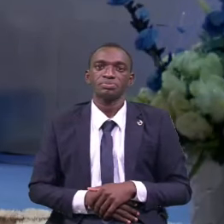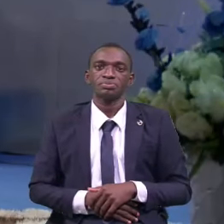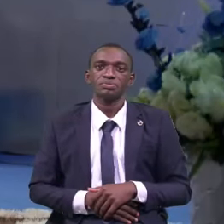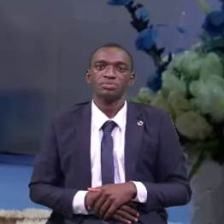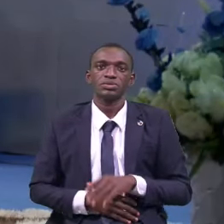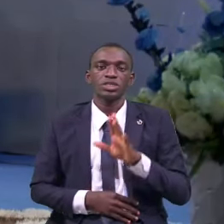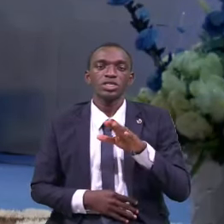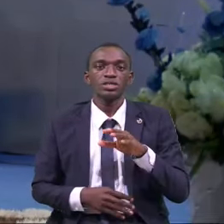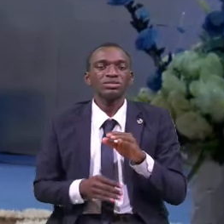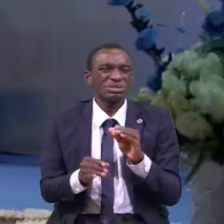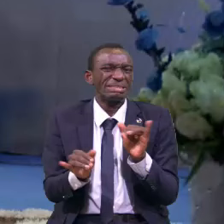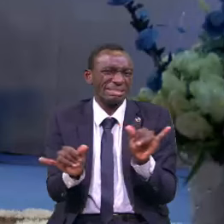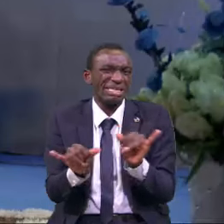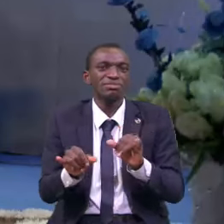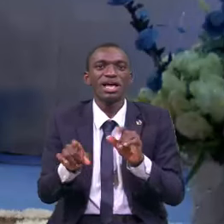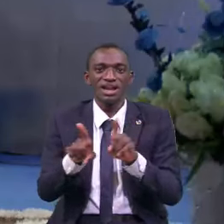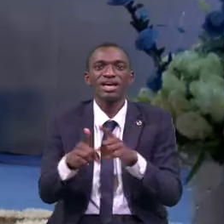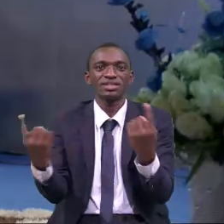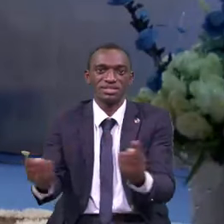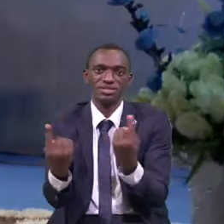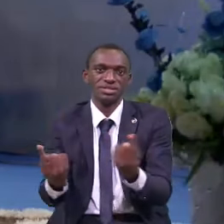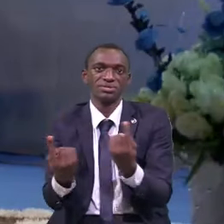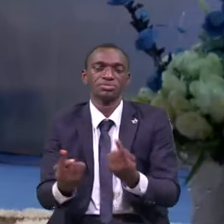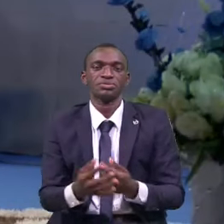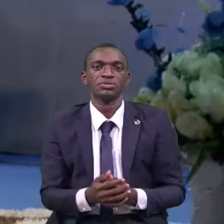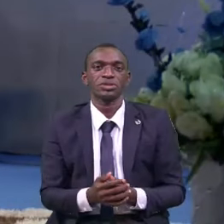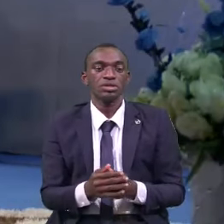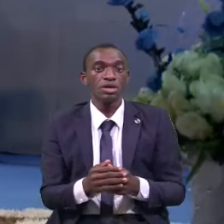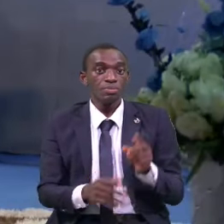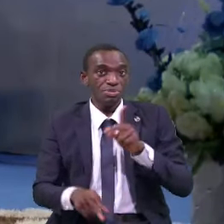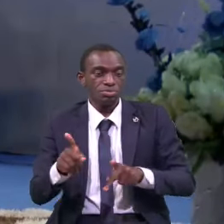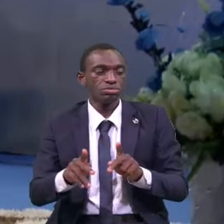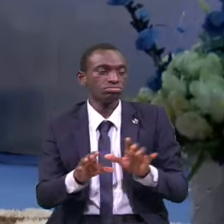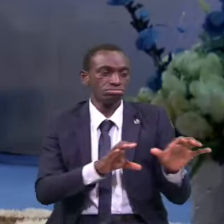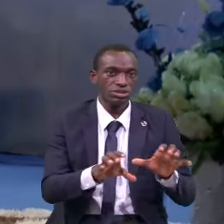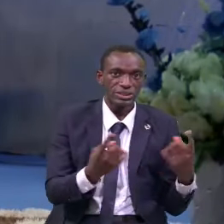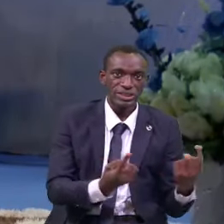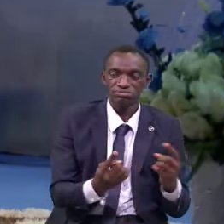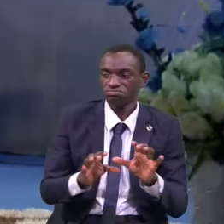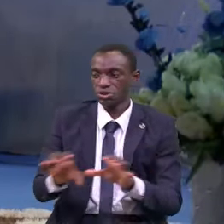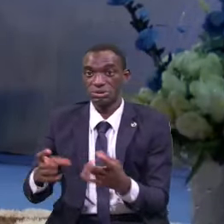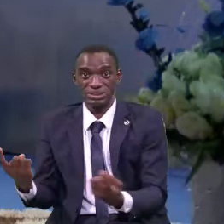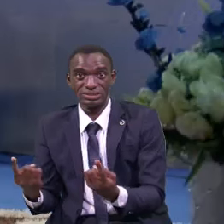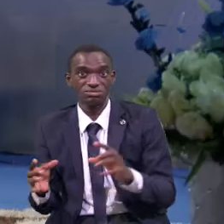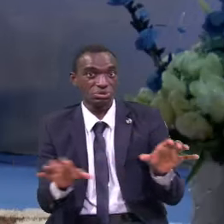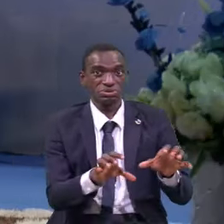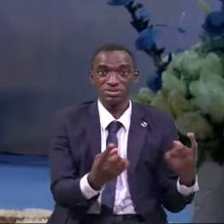It's just like sin. People commit sin. People do